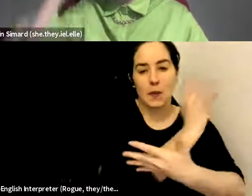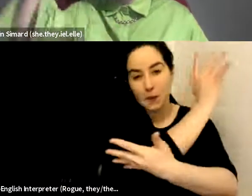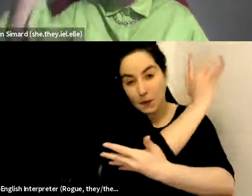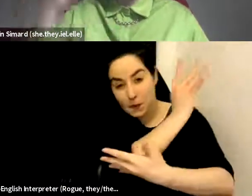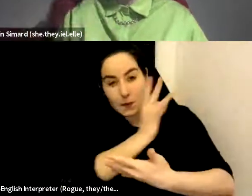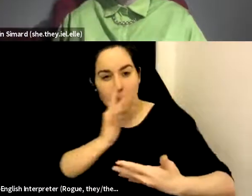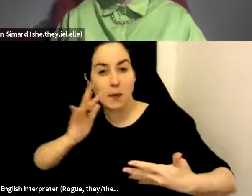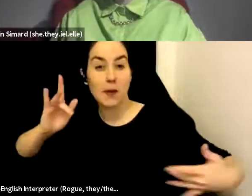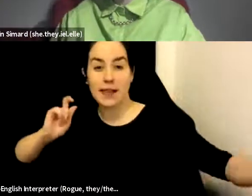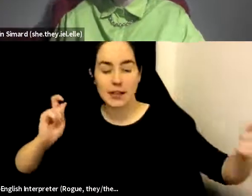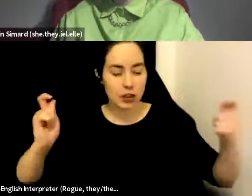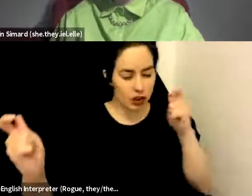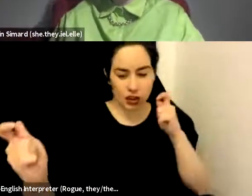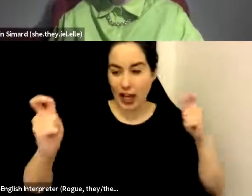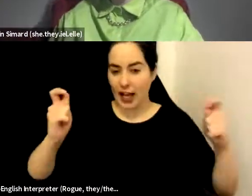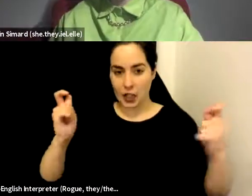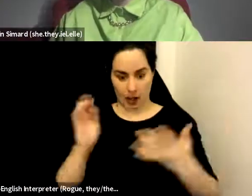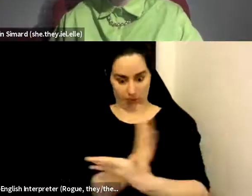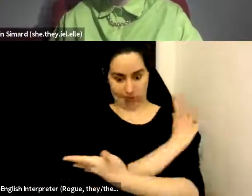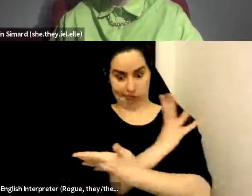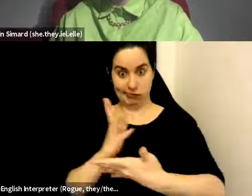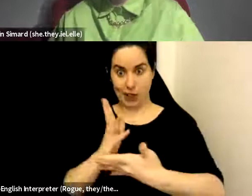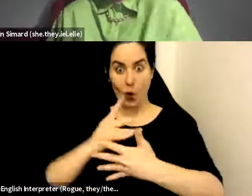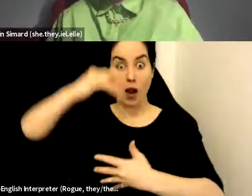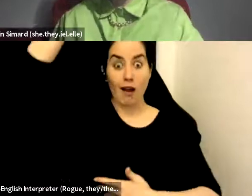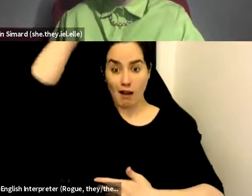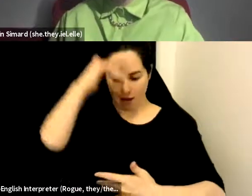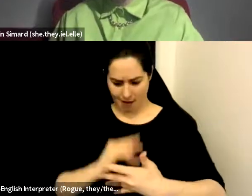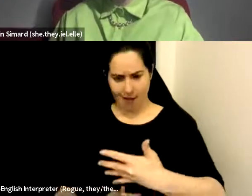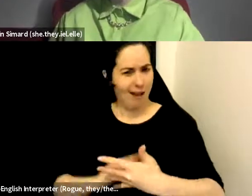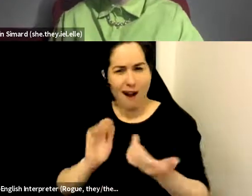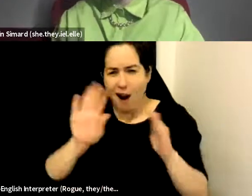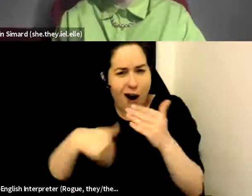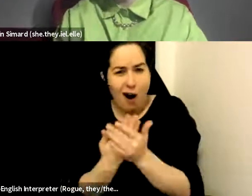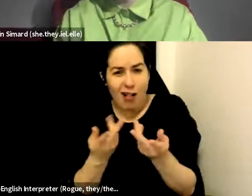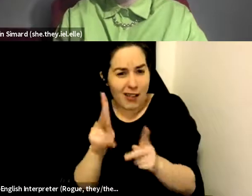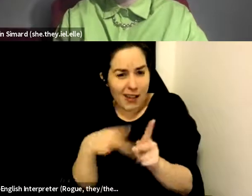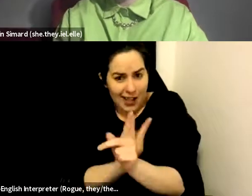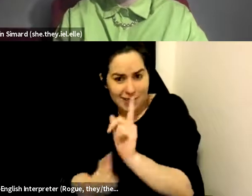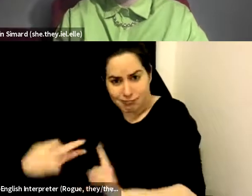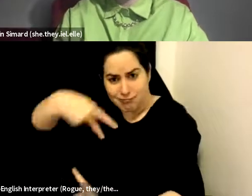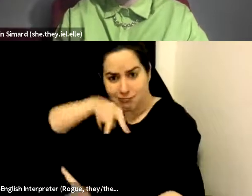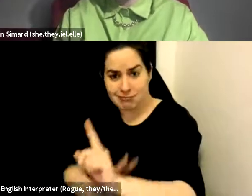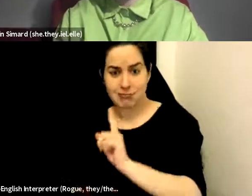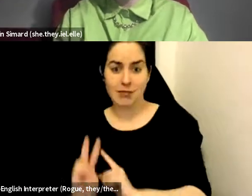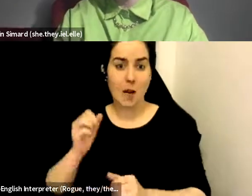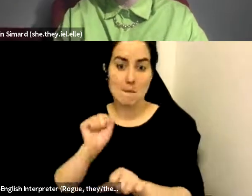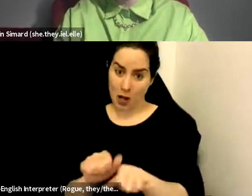evolve outside of the gradient, and to really think about things like that too.